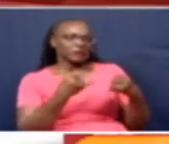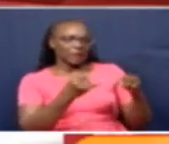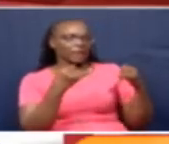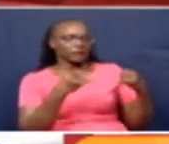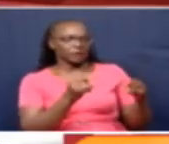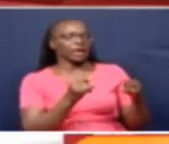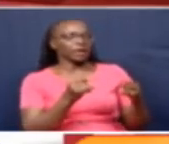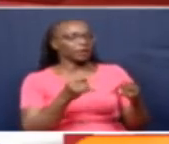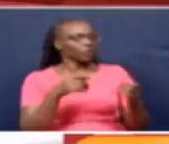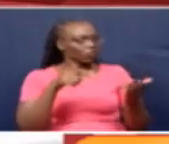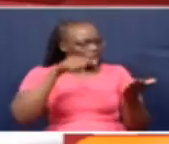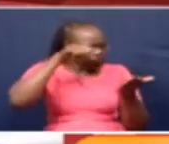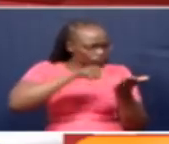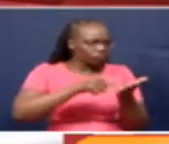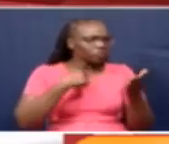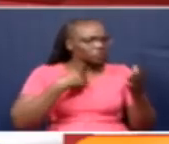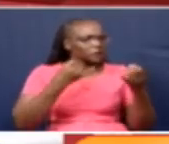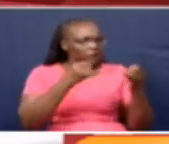I'll switch it off.